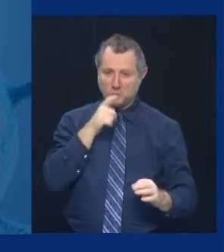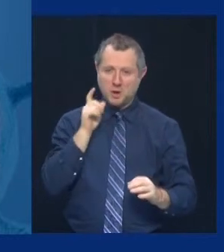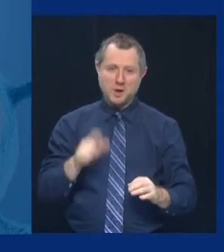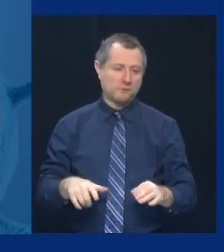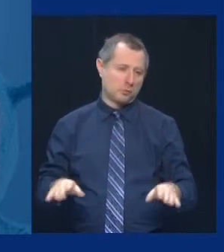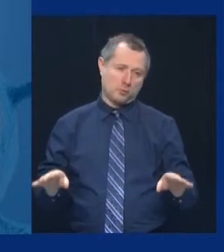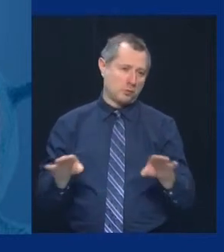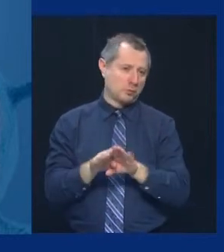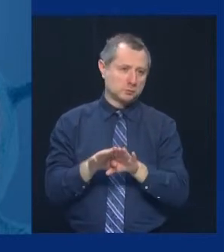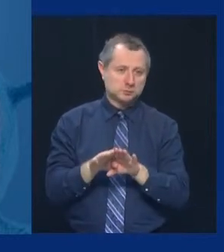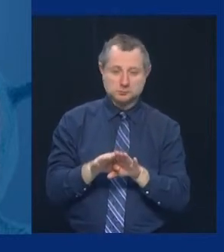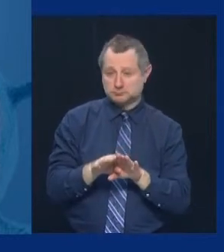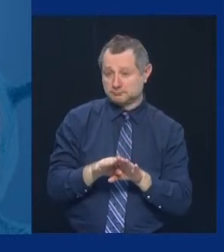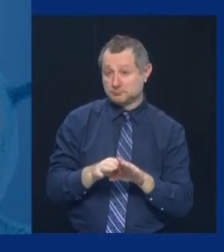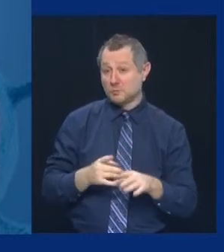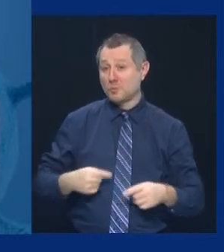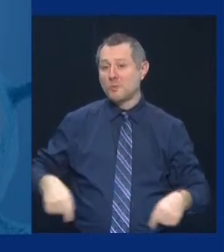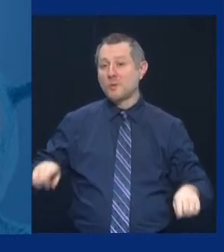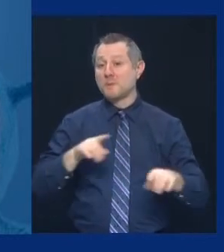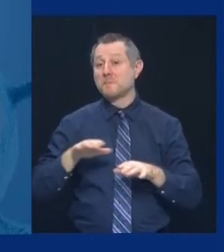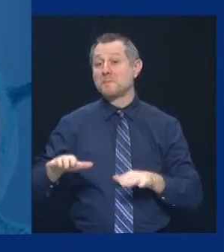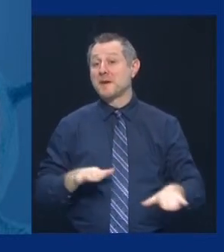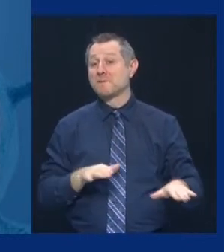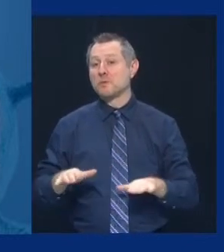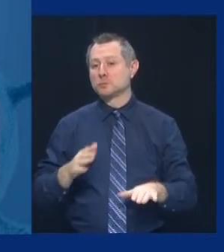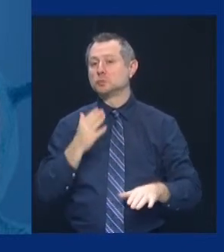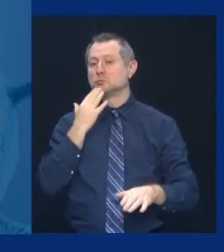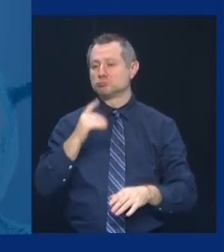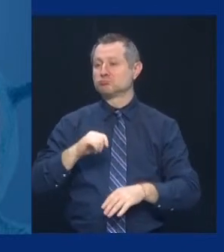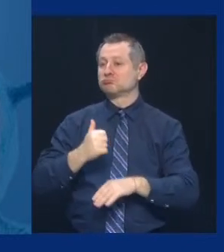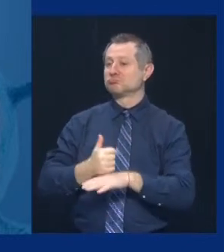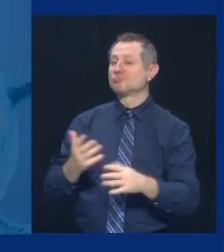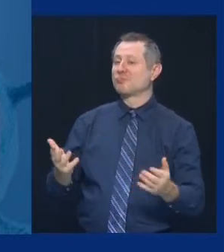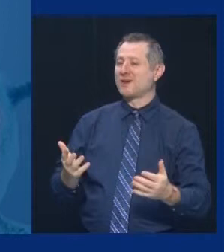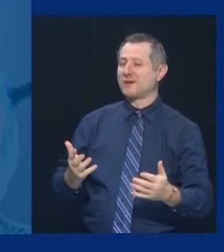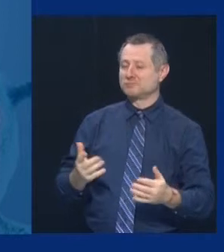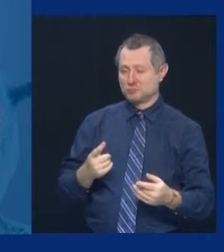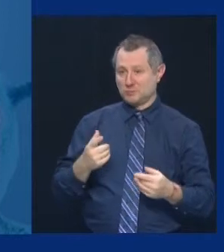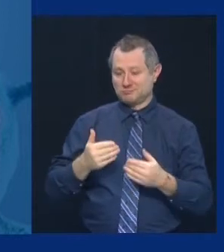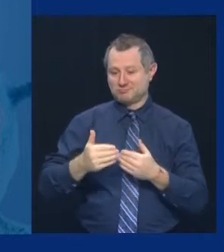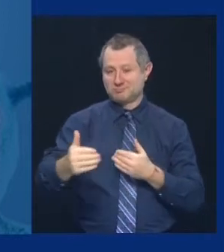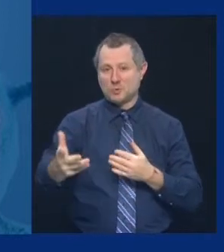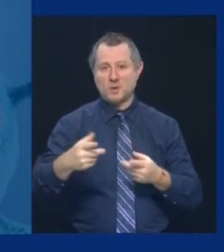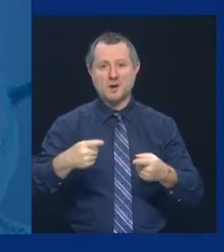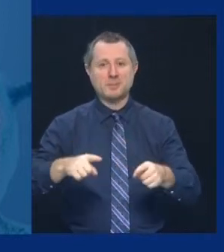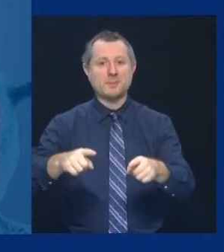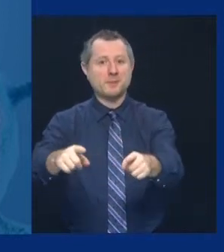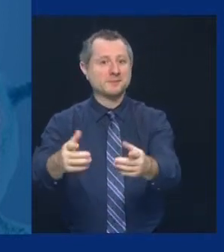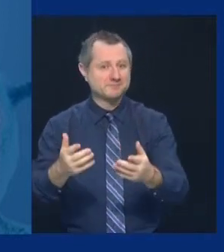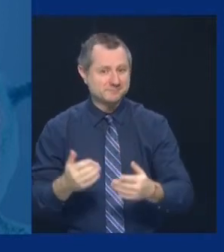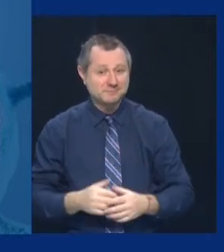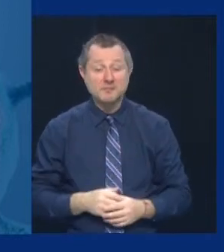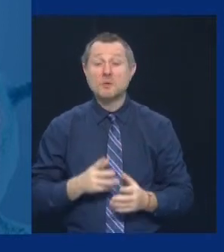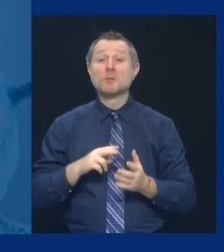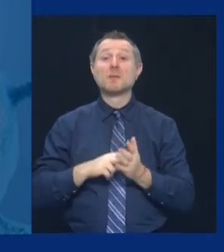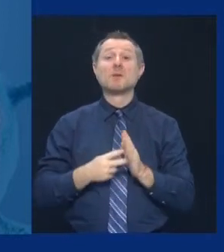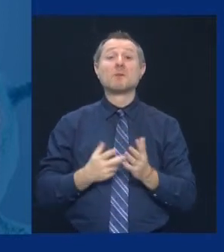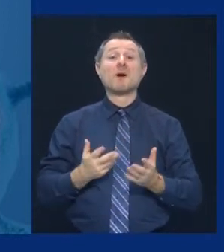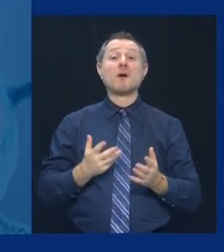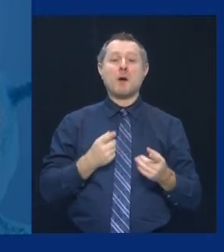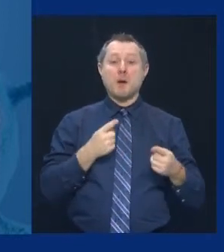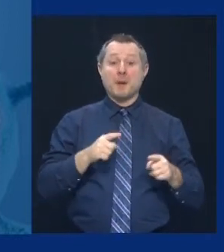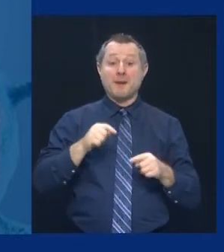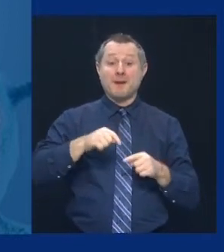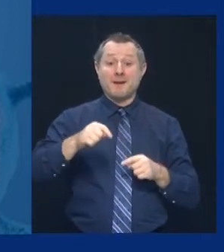our destiny. There is nothing preordained here. What will happen will be a consequence of our